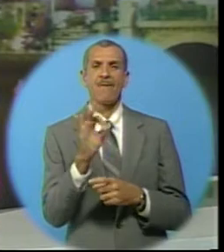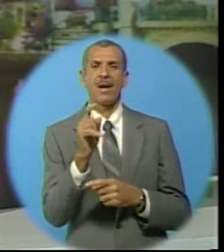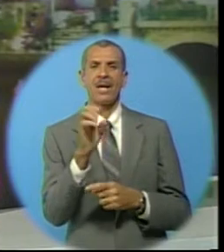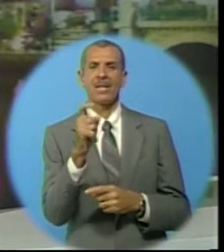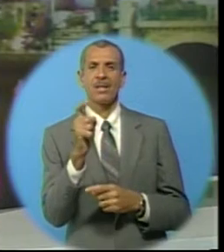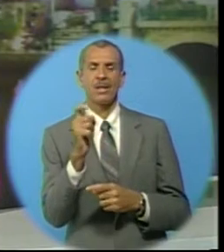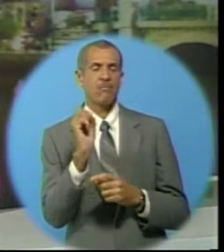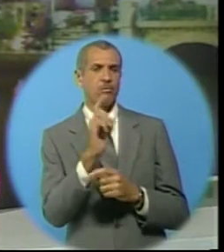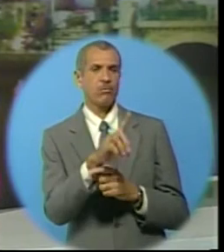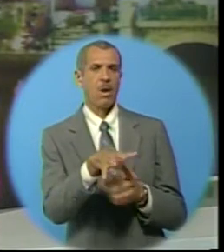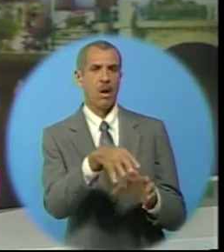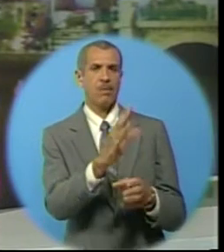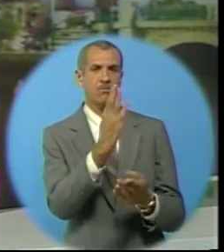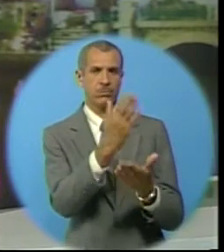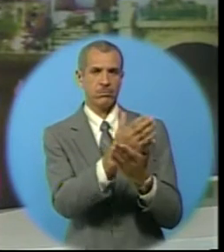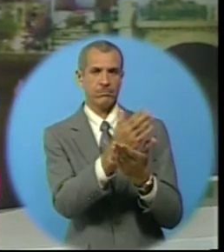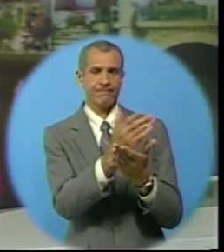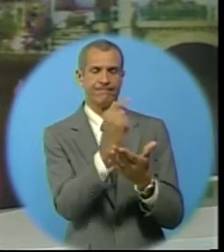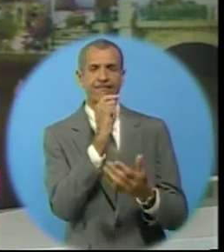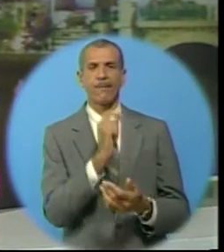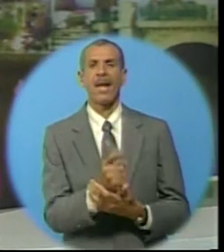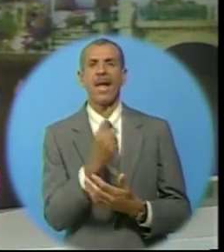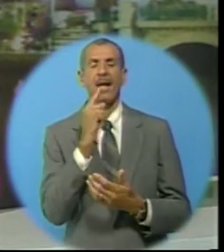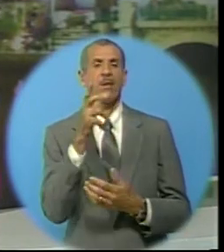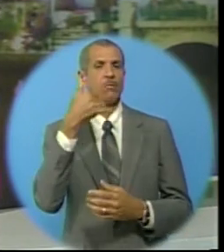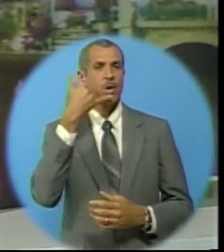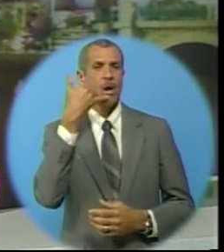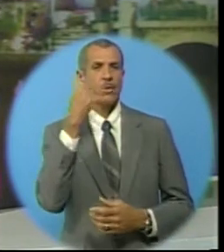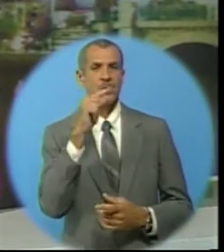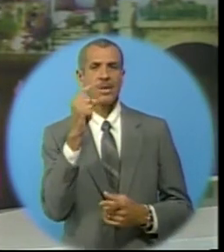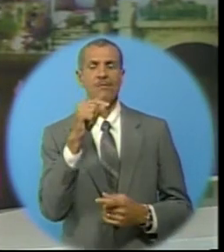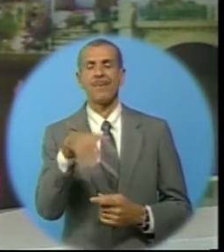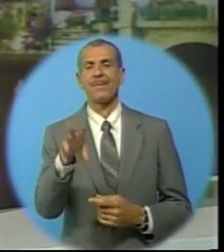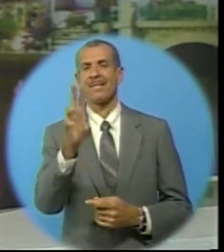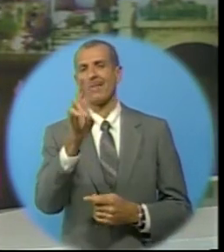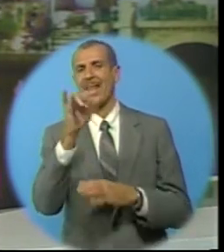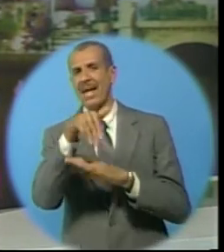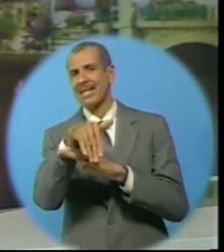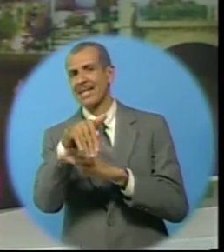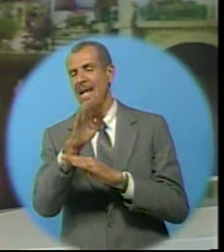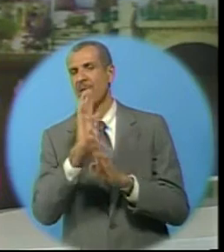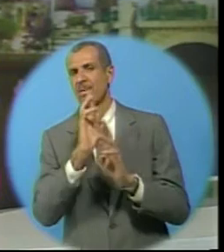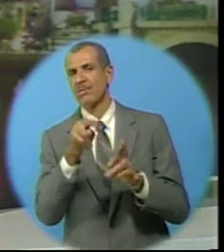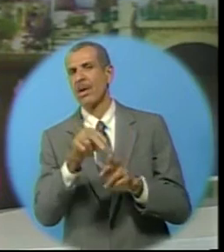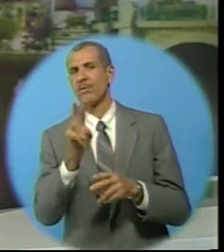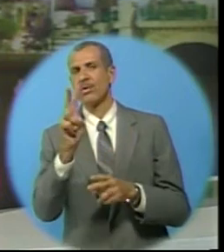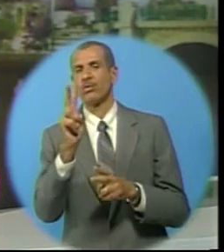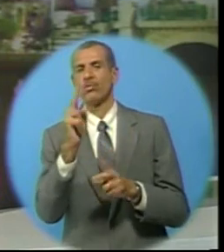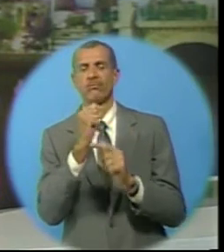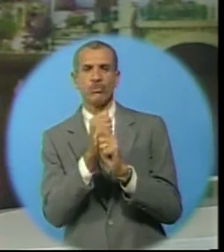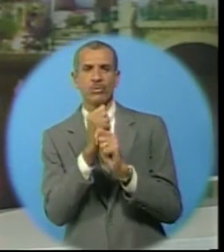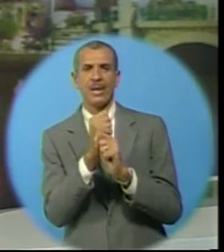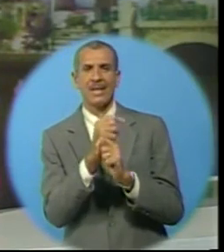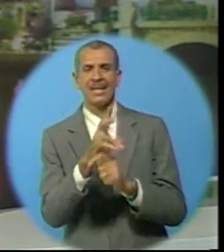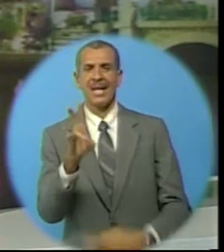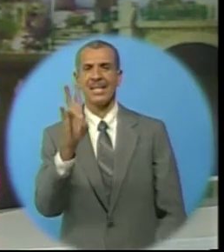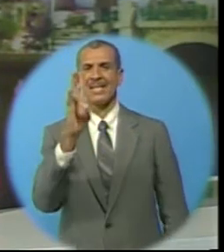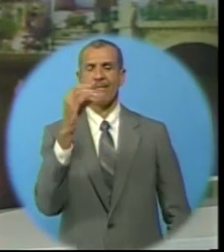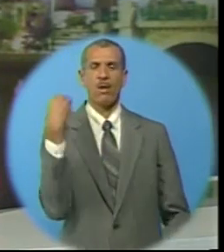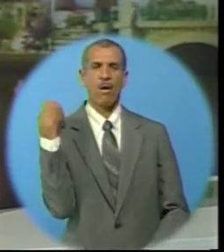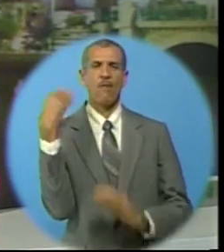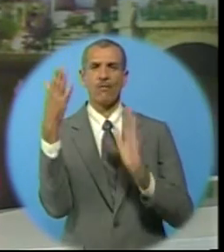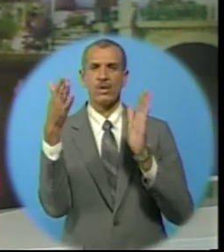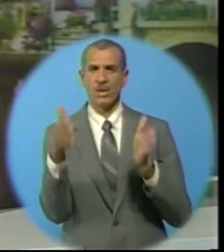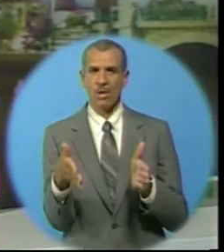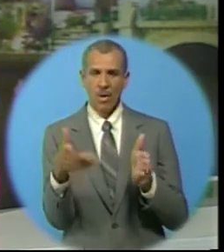out the blaze. Fire officials got the call just after 7 last night and responded with 2 tenders and 7 officers under the command